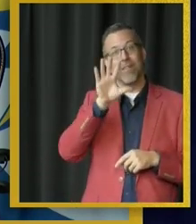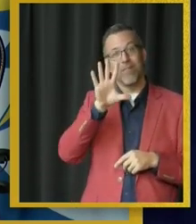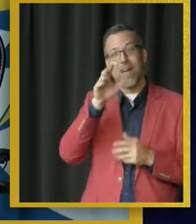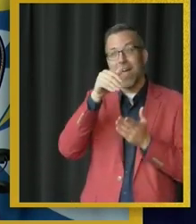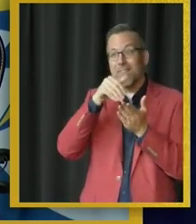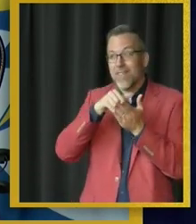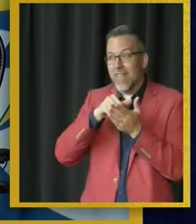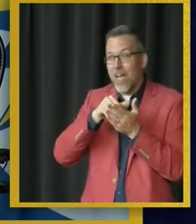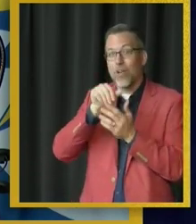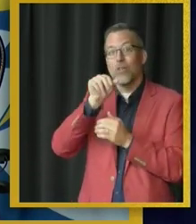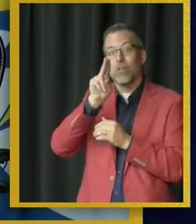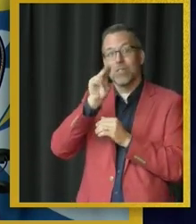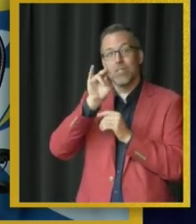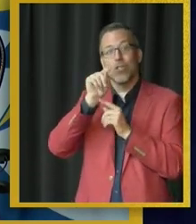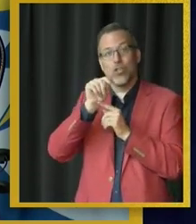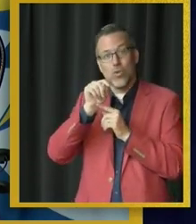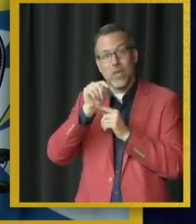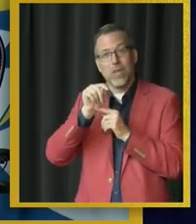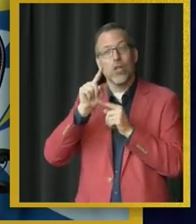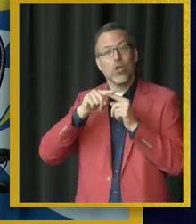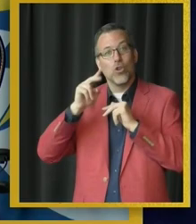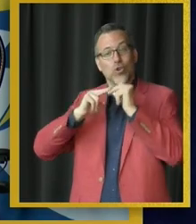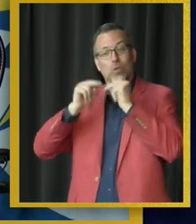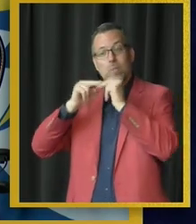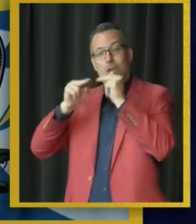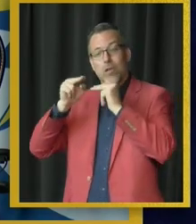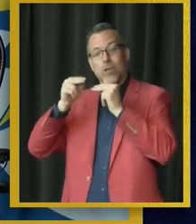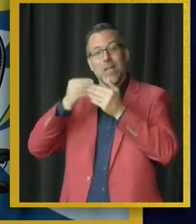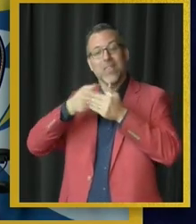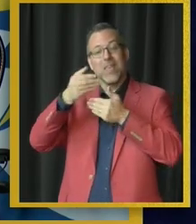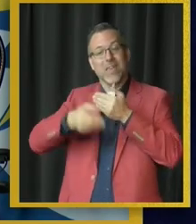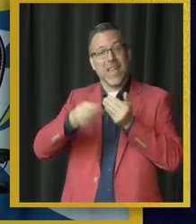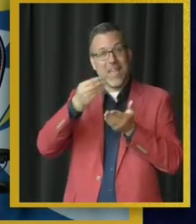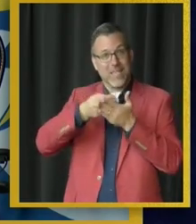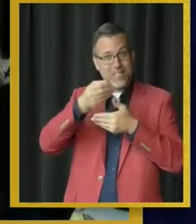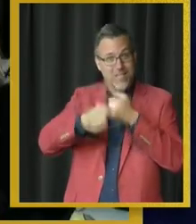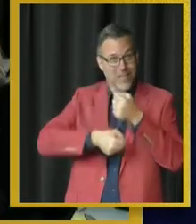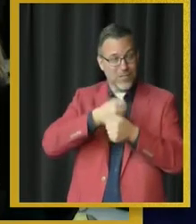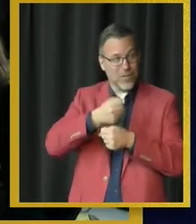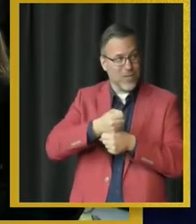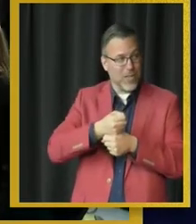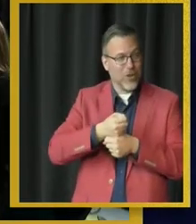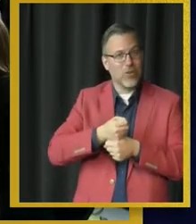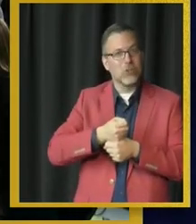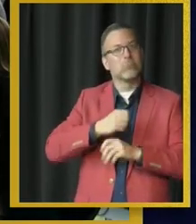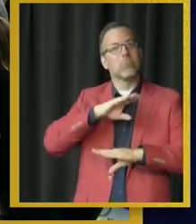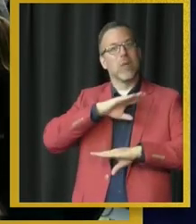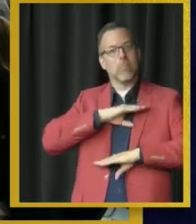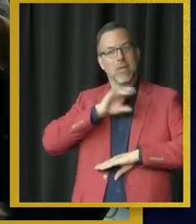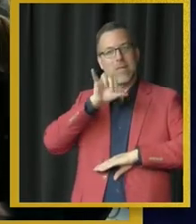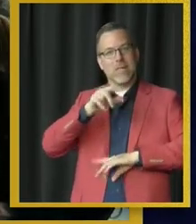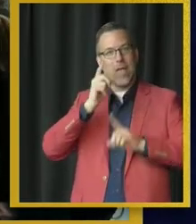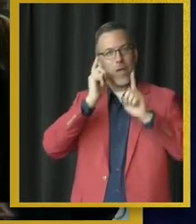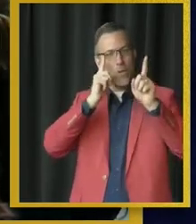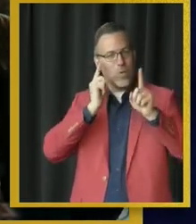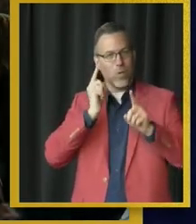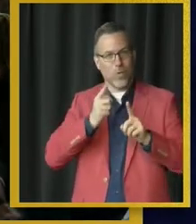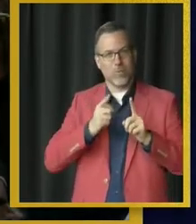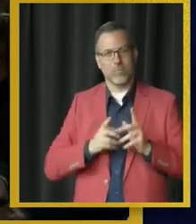units into the pipeline the next fiscal year, meeting that goal.